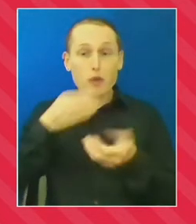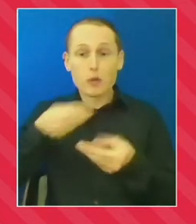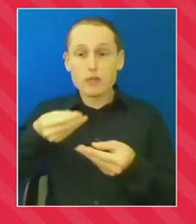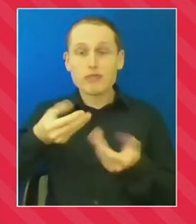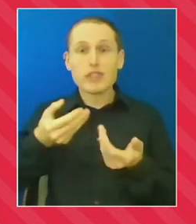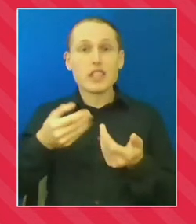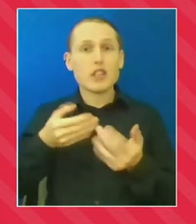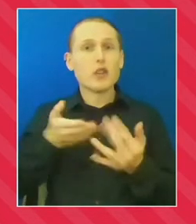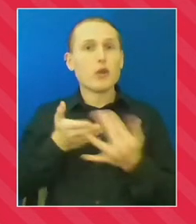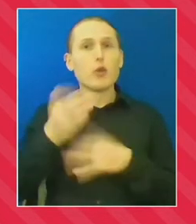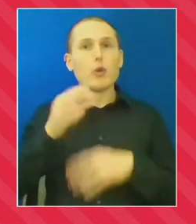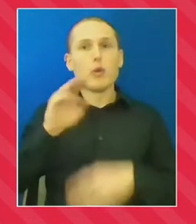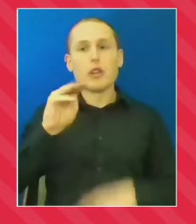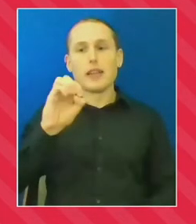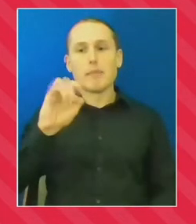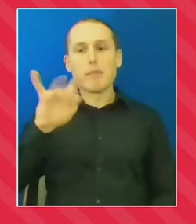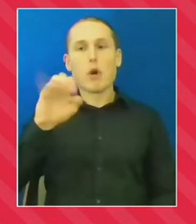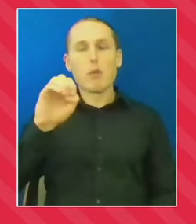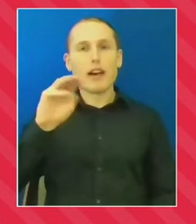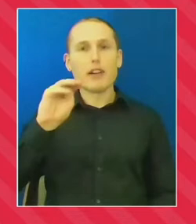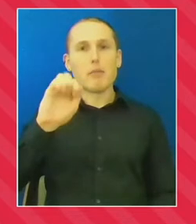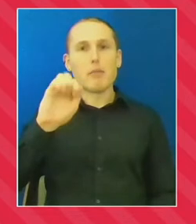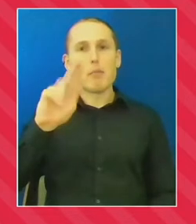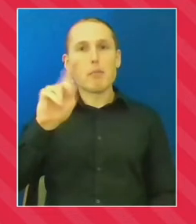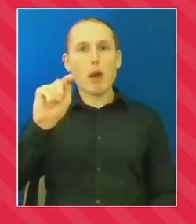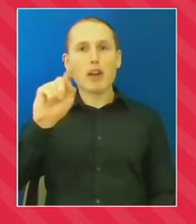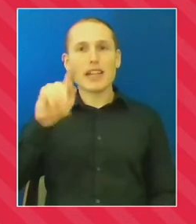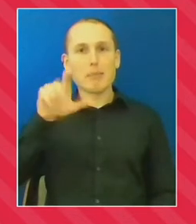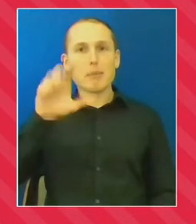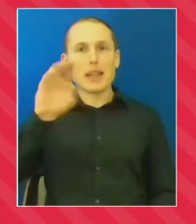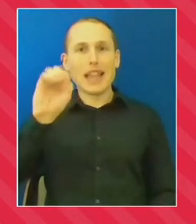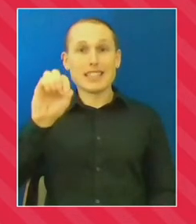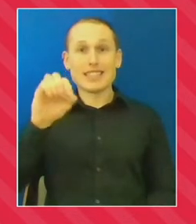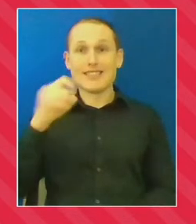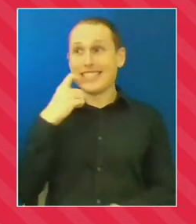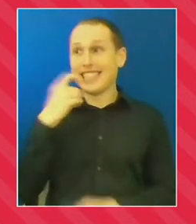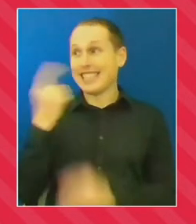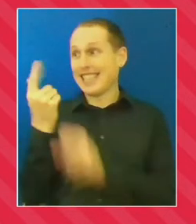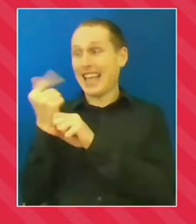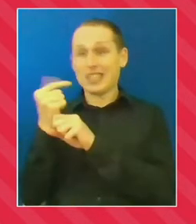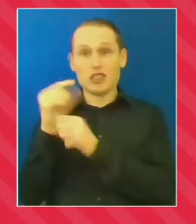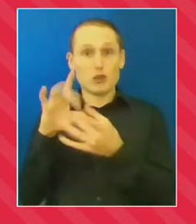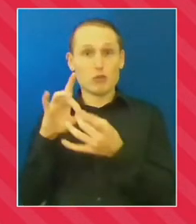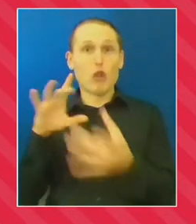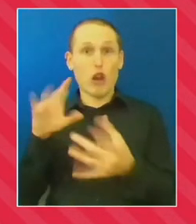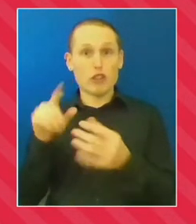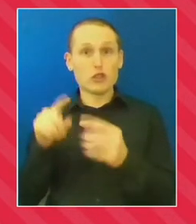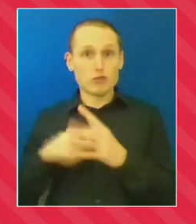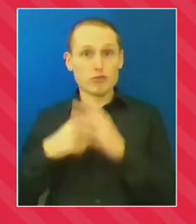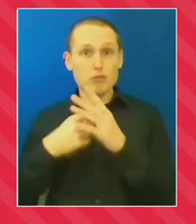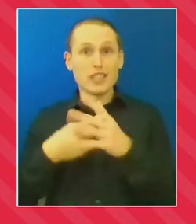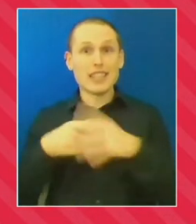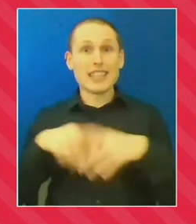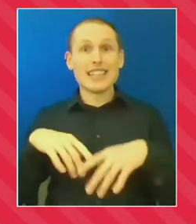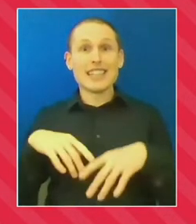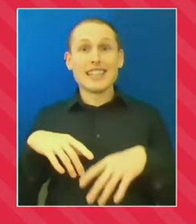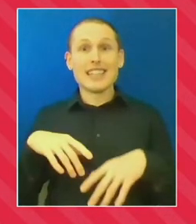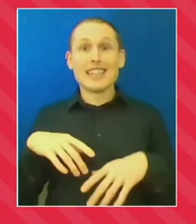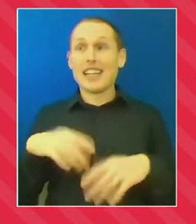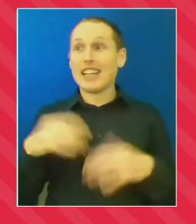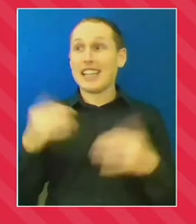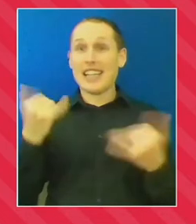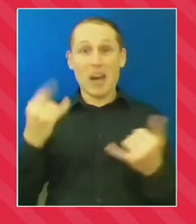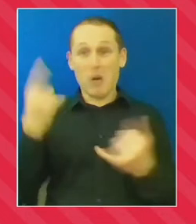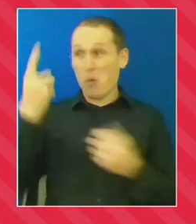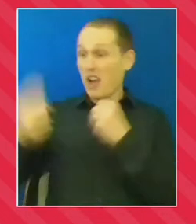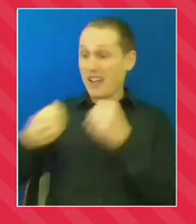for us last year. April was 1 year, and we now have 26 stops that we're doing with